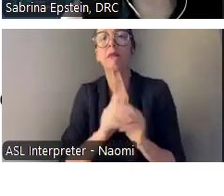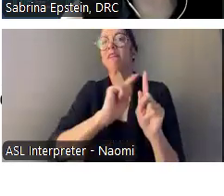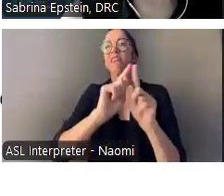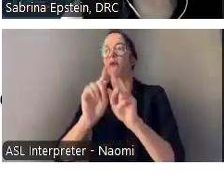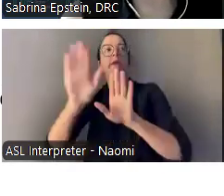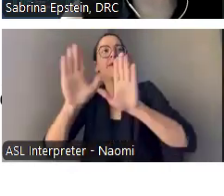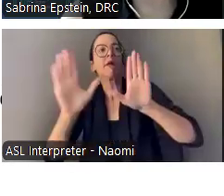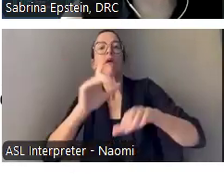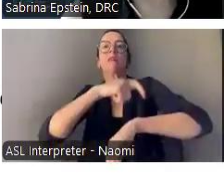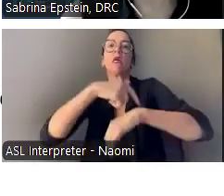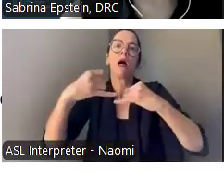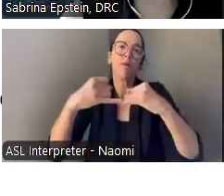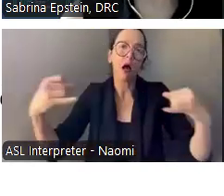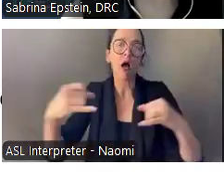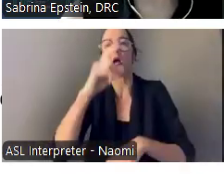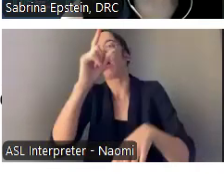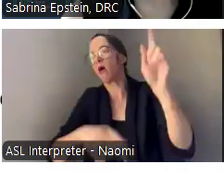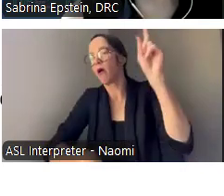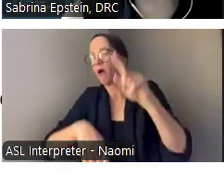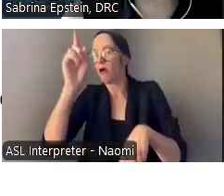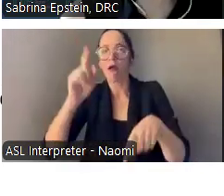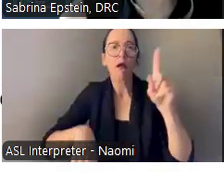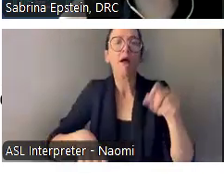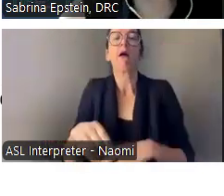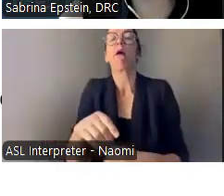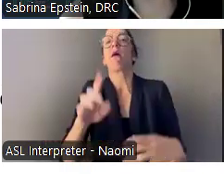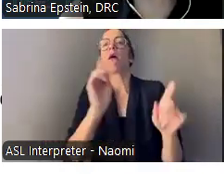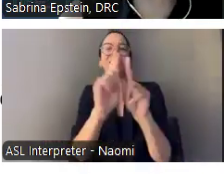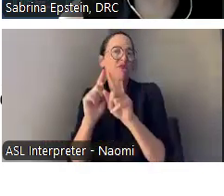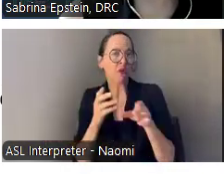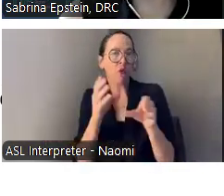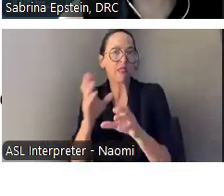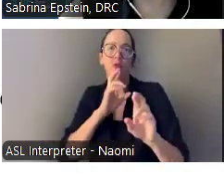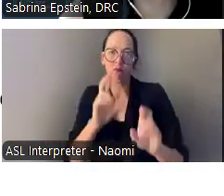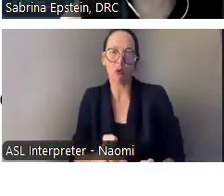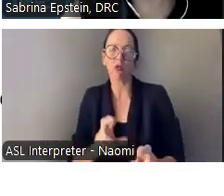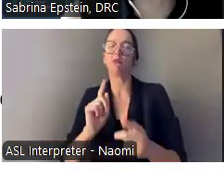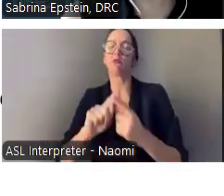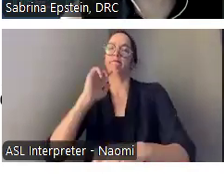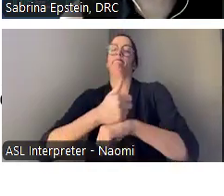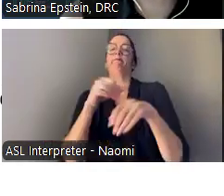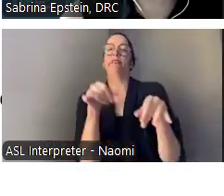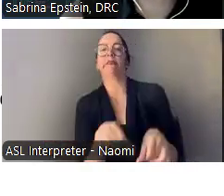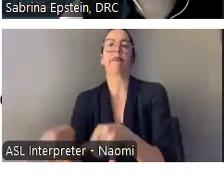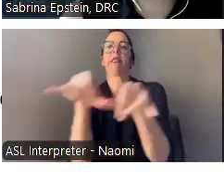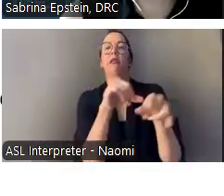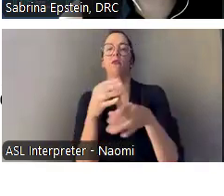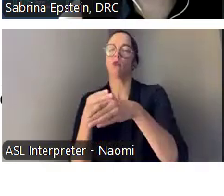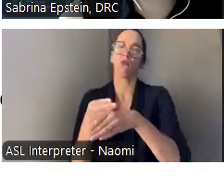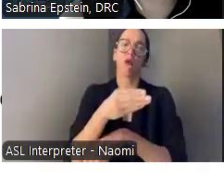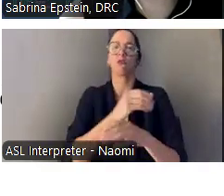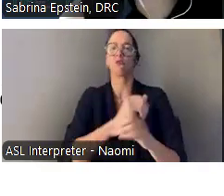ways they're reported. And so just kind of standardizing that process across programs as well. Thank you.